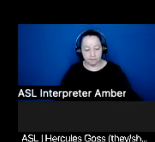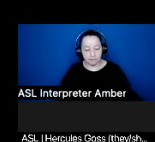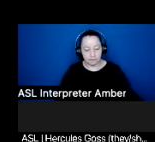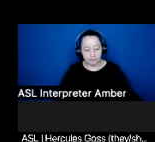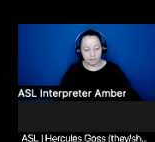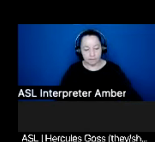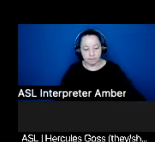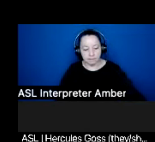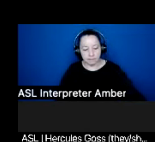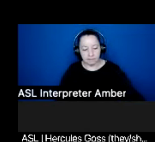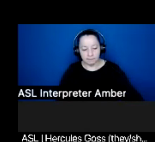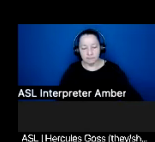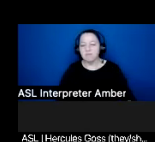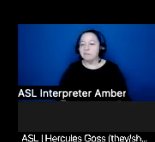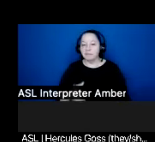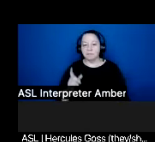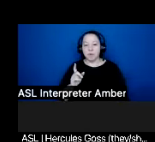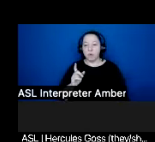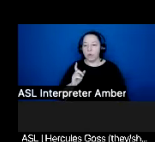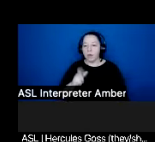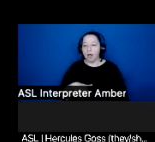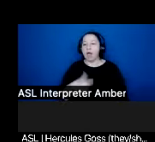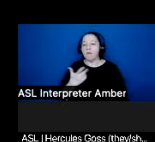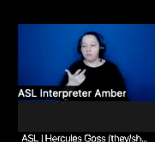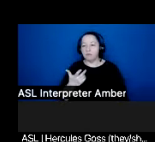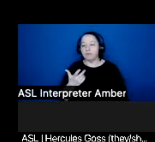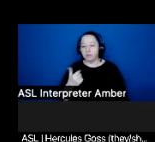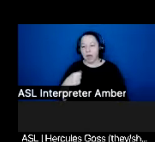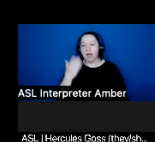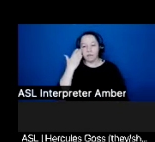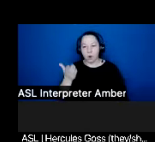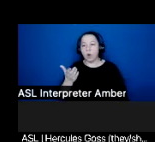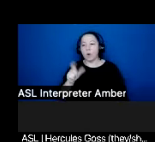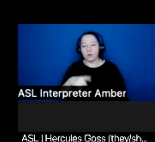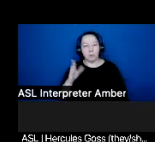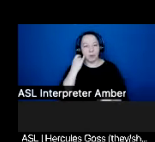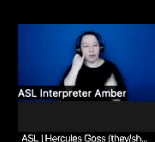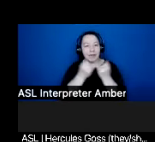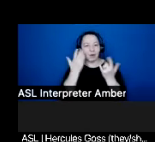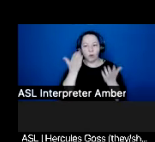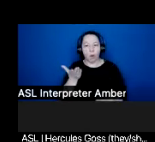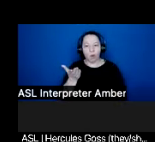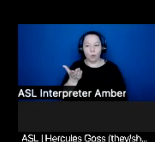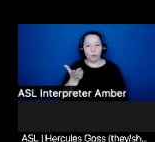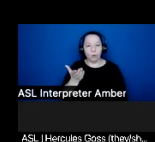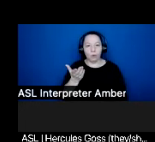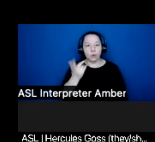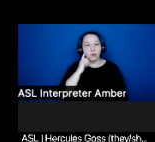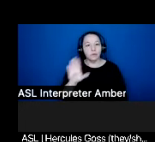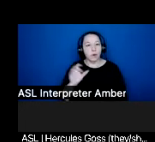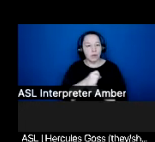Yeah, you have to act as if you don't know them for their safety and wait for them to speak to you first. Yes.